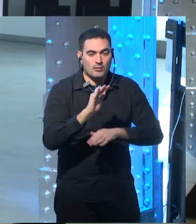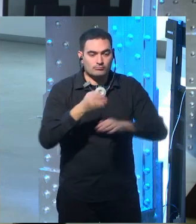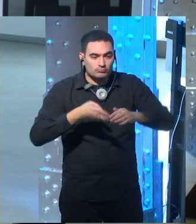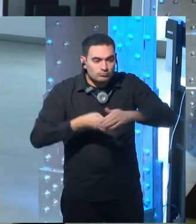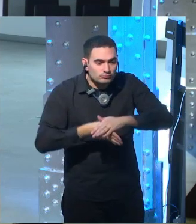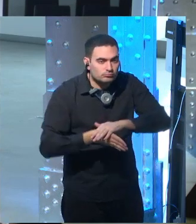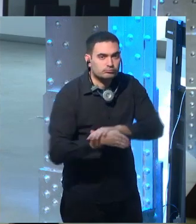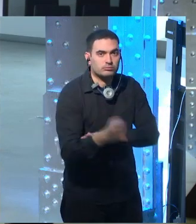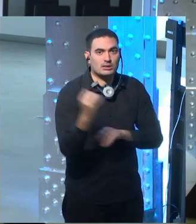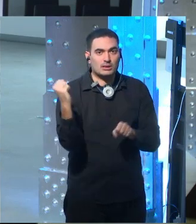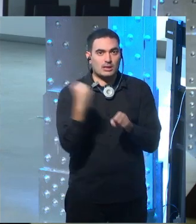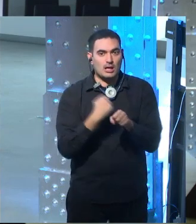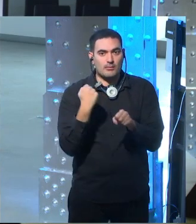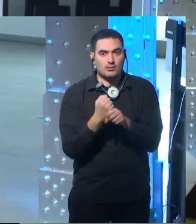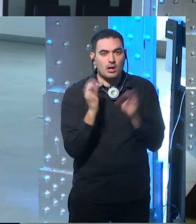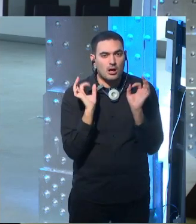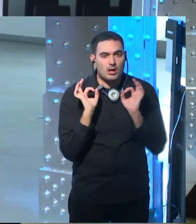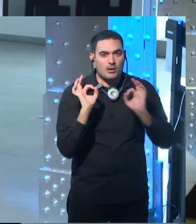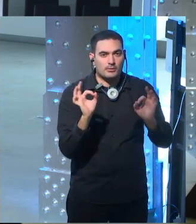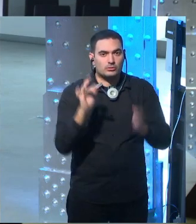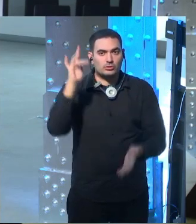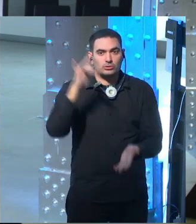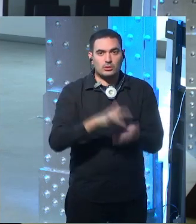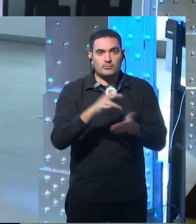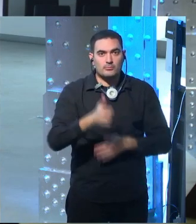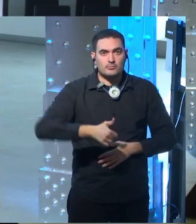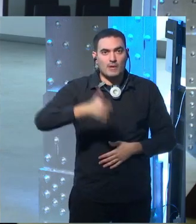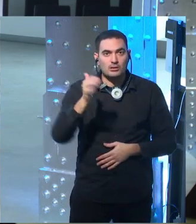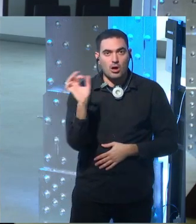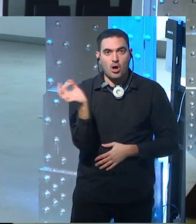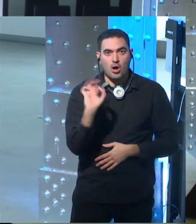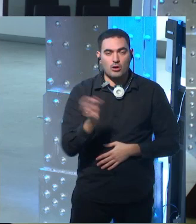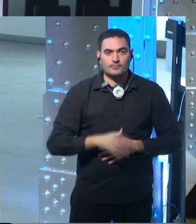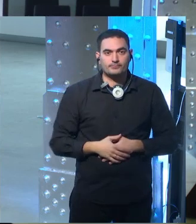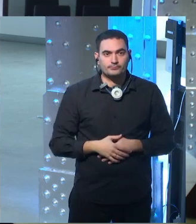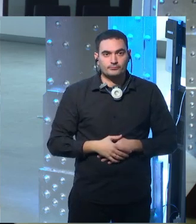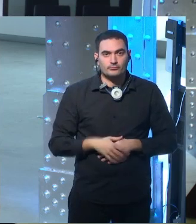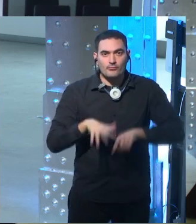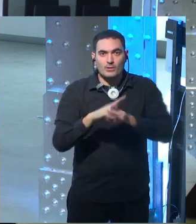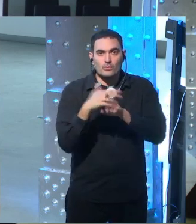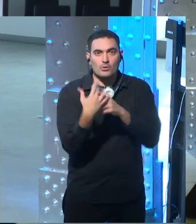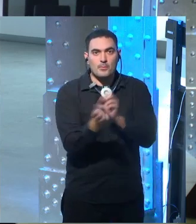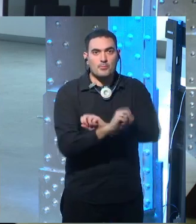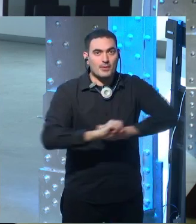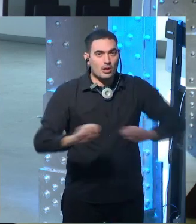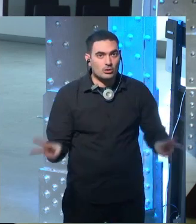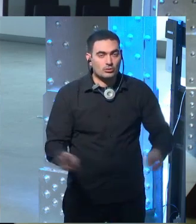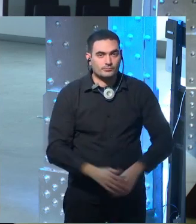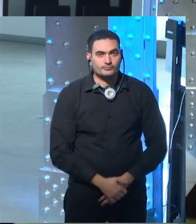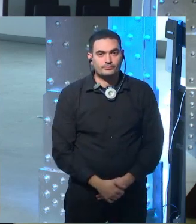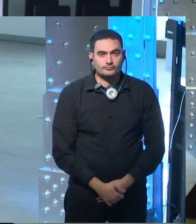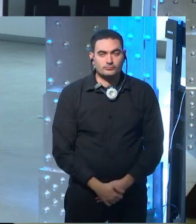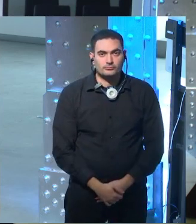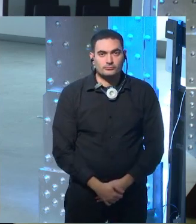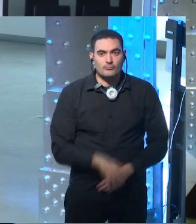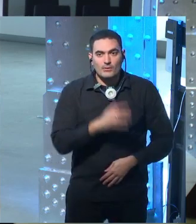they've managed to reap the benefits from automation, or the ones that don't have the necessary skills have shifted